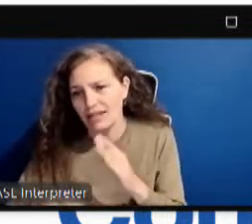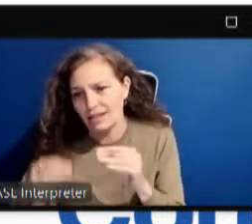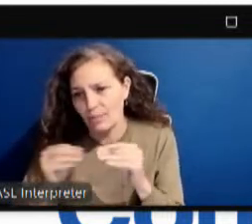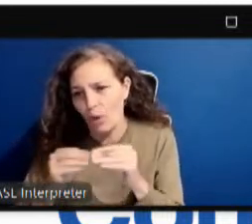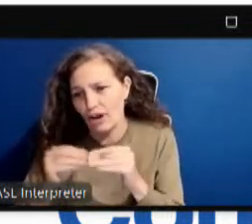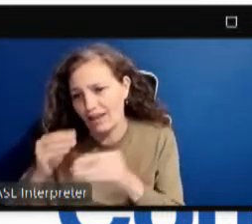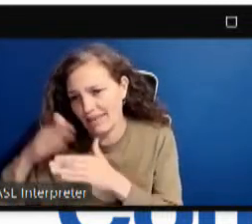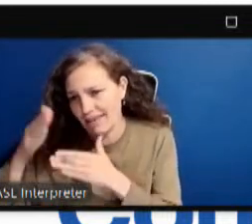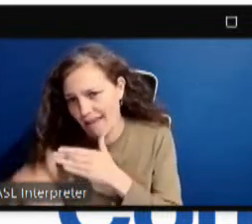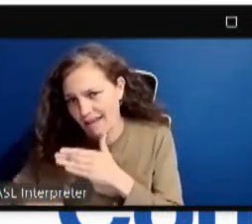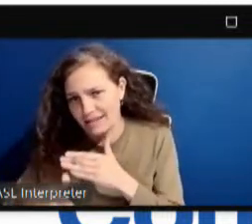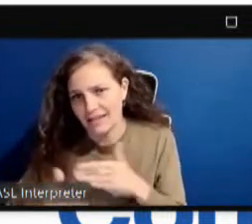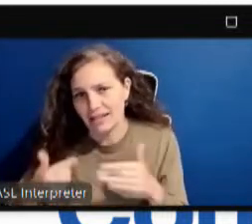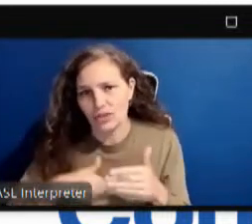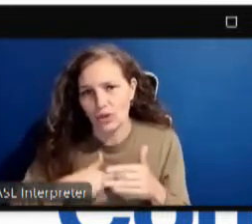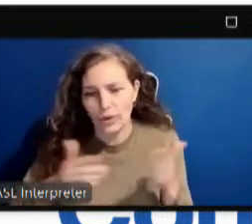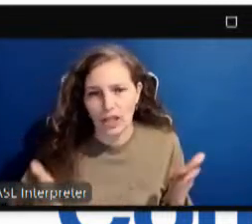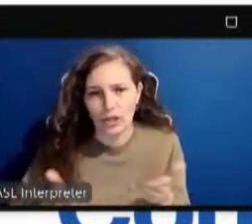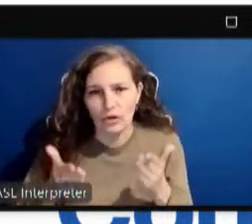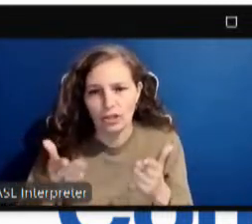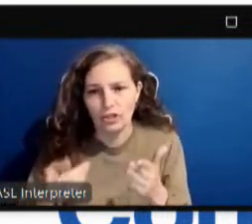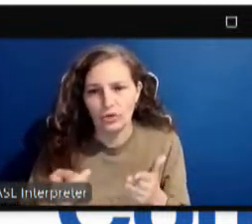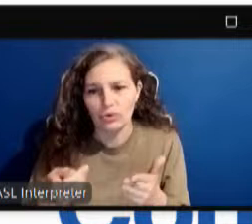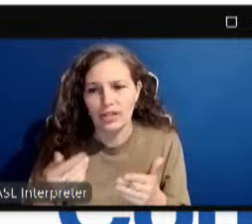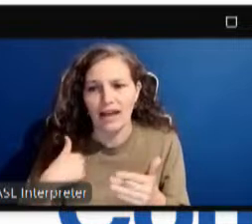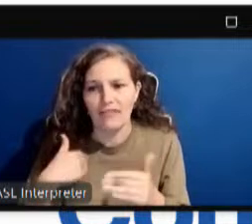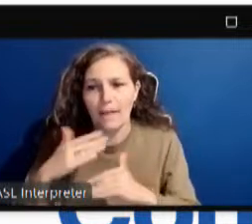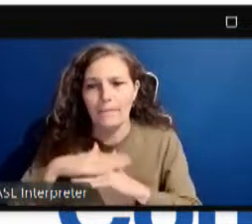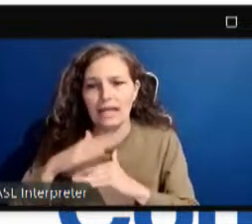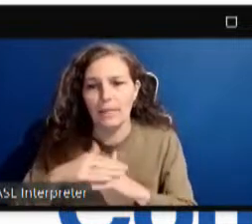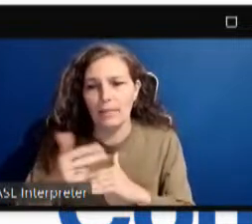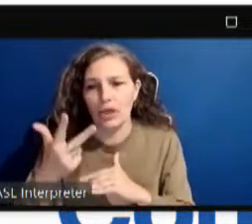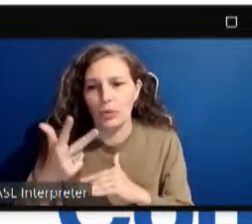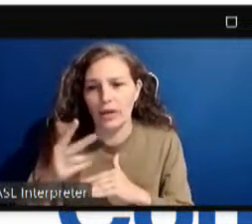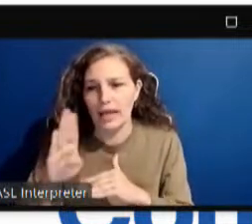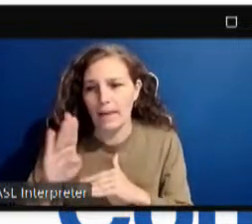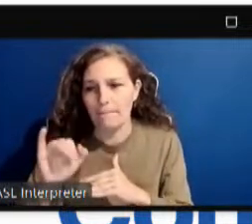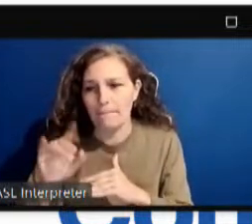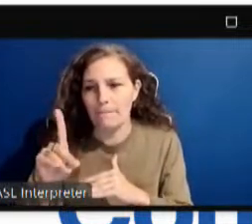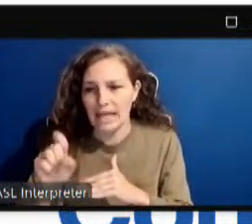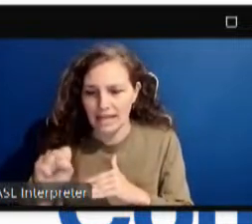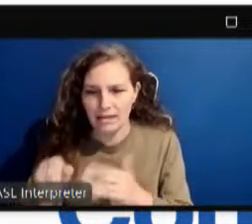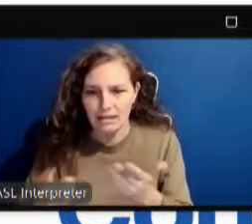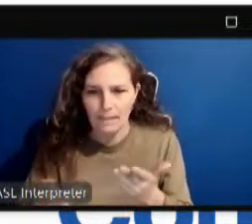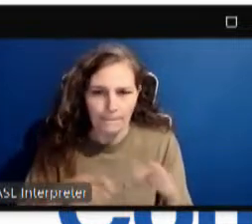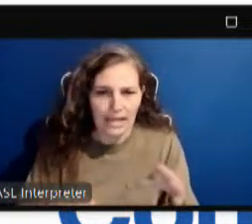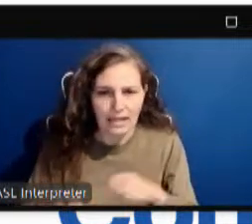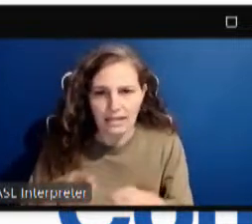So we encourage people to get at least 3 bids for the work. And obviously the bids are going to be based on the same plans or scope of